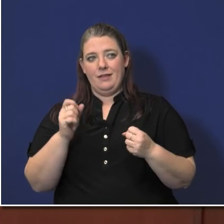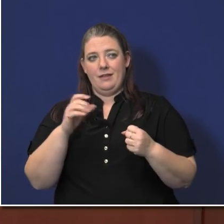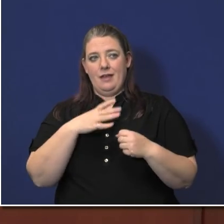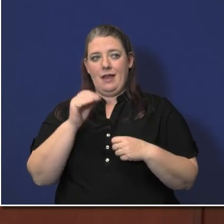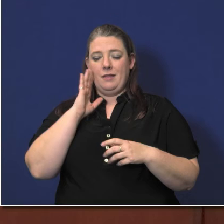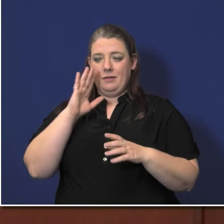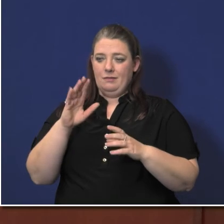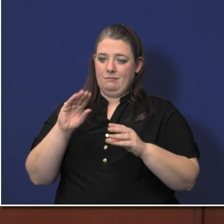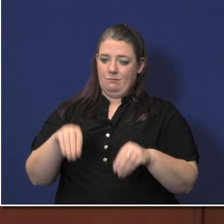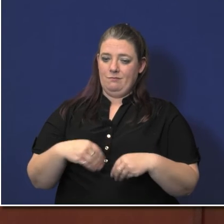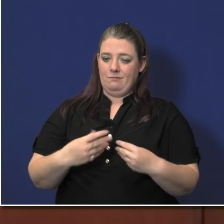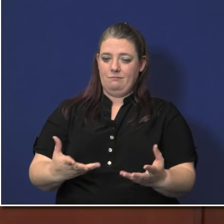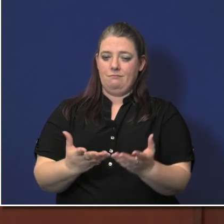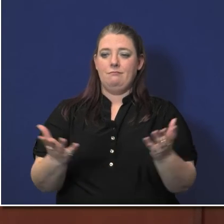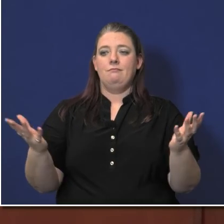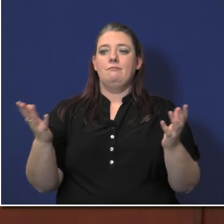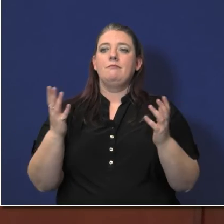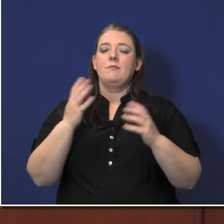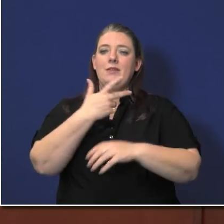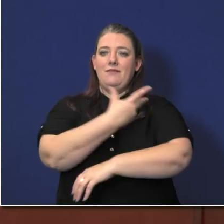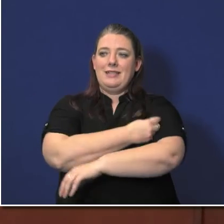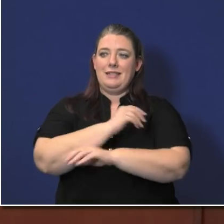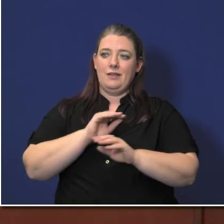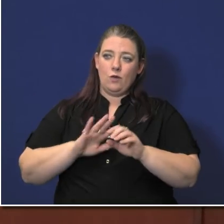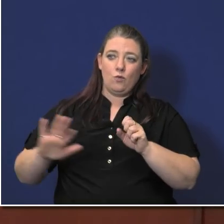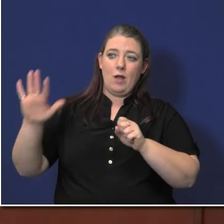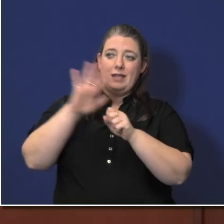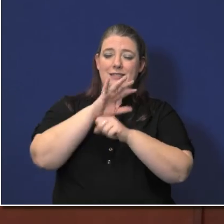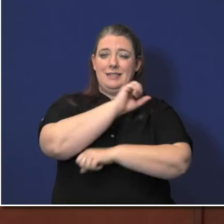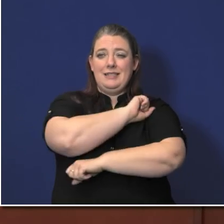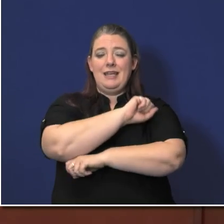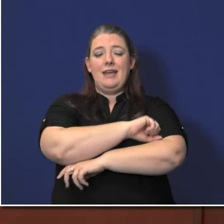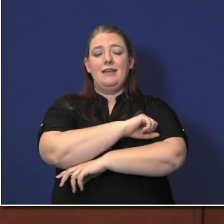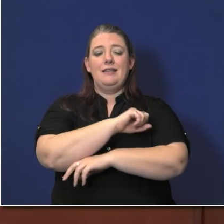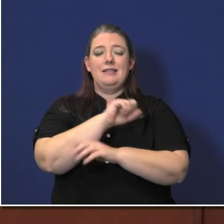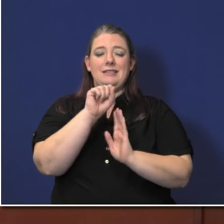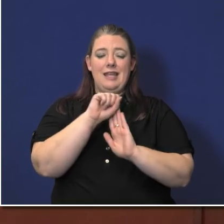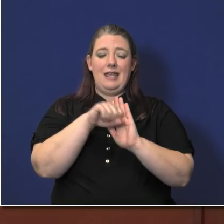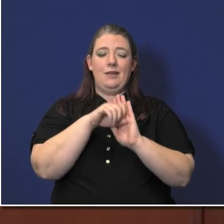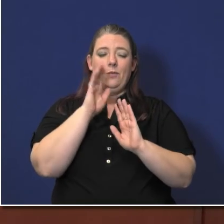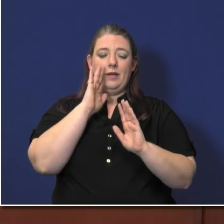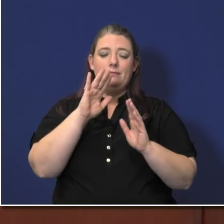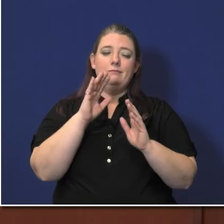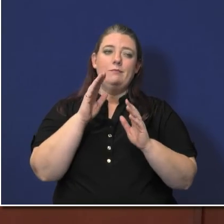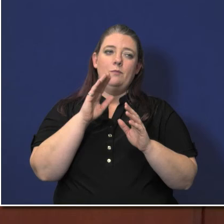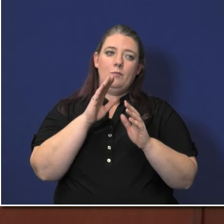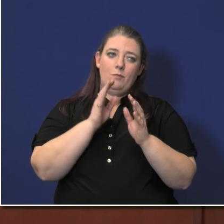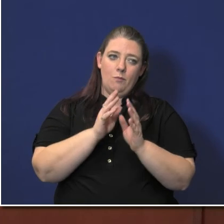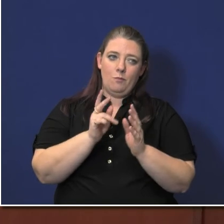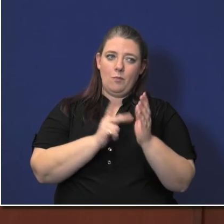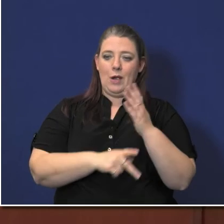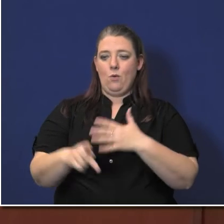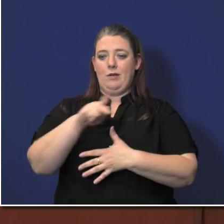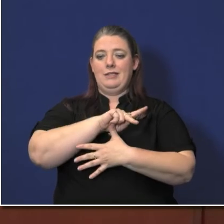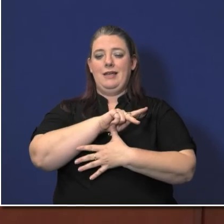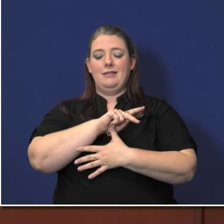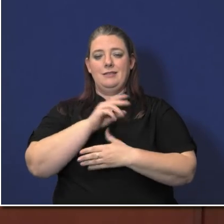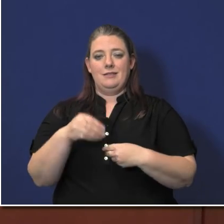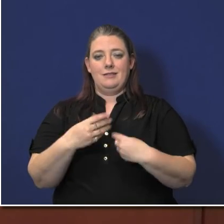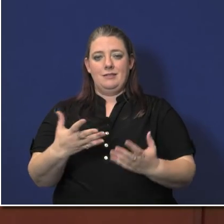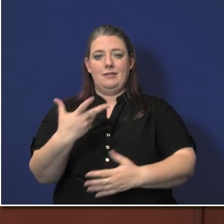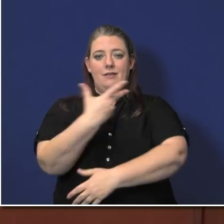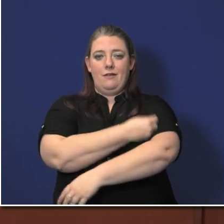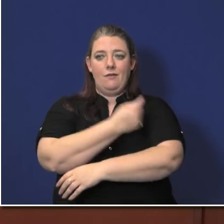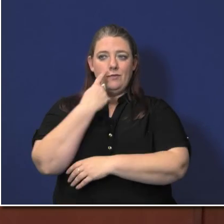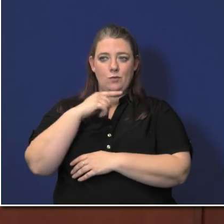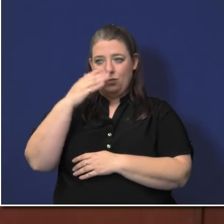of the vaccine across the state, which appropriately prioritizes making vaccines available to frontline